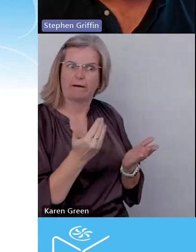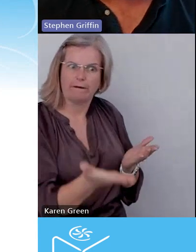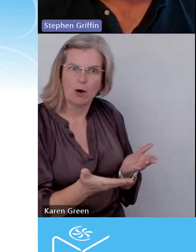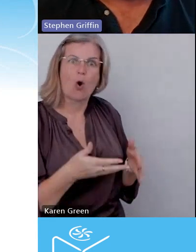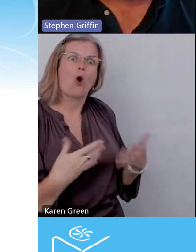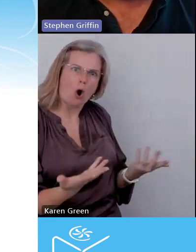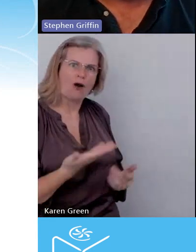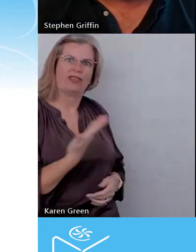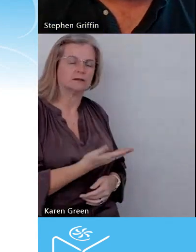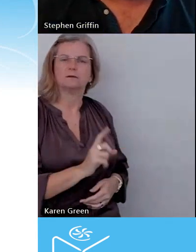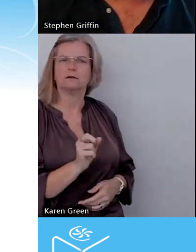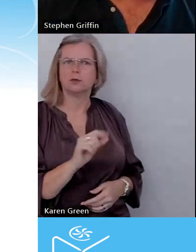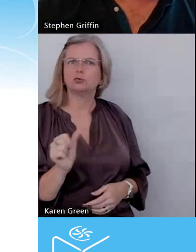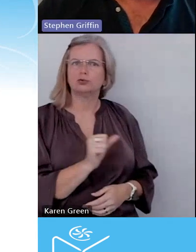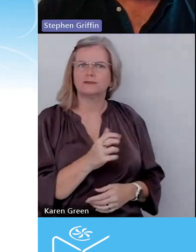of us stay safe.